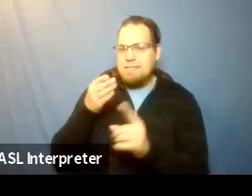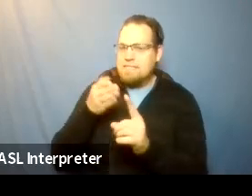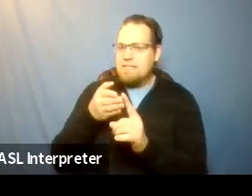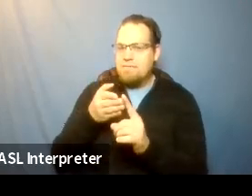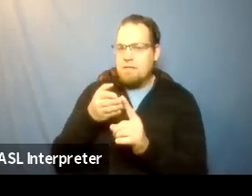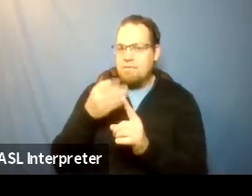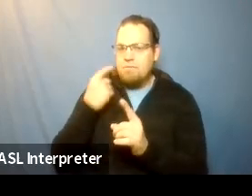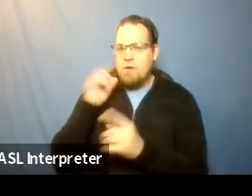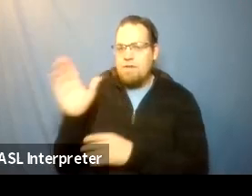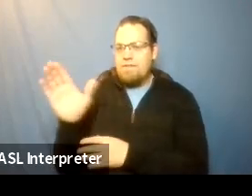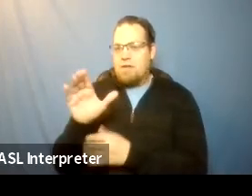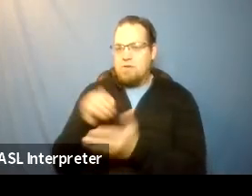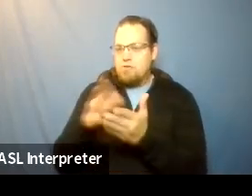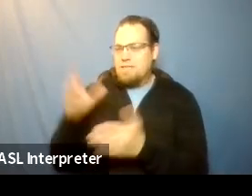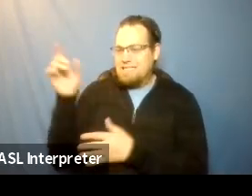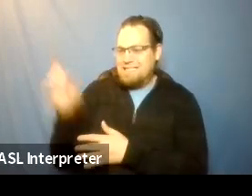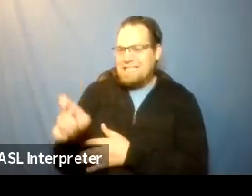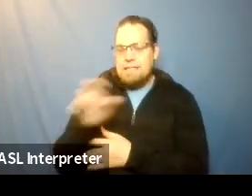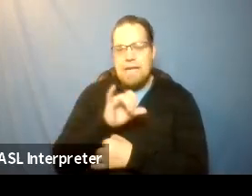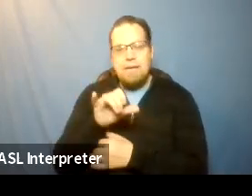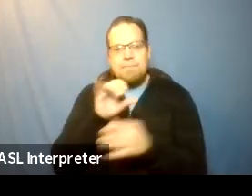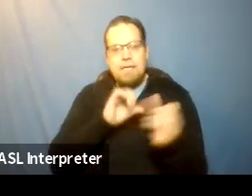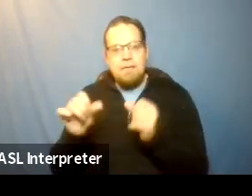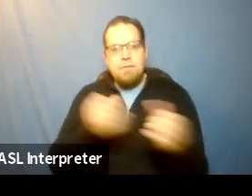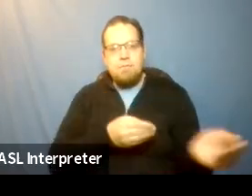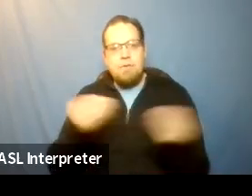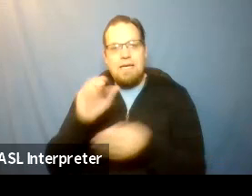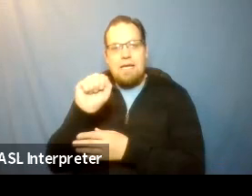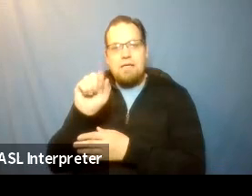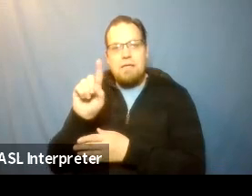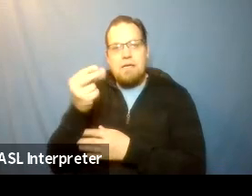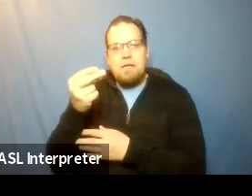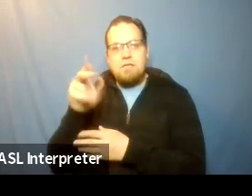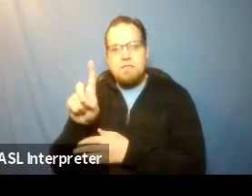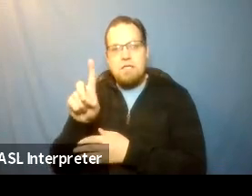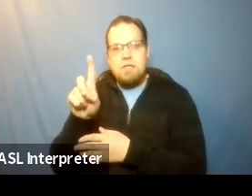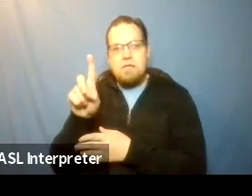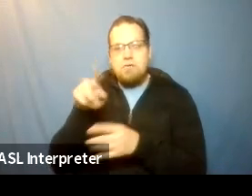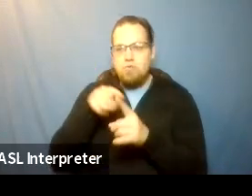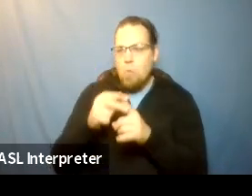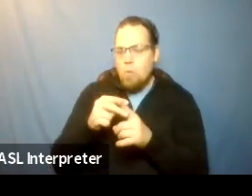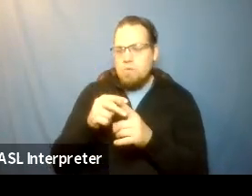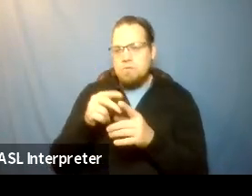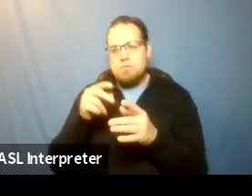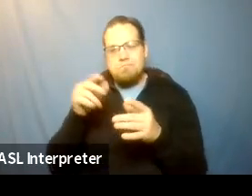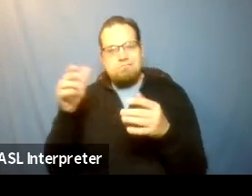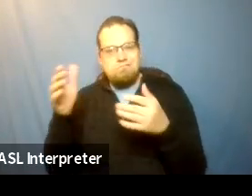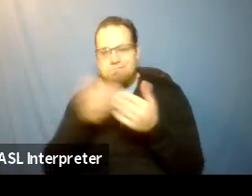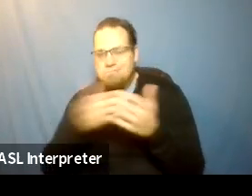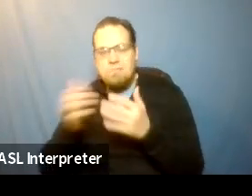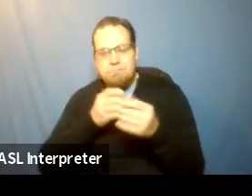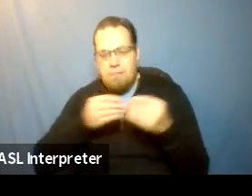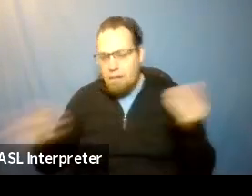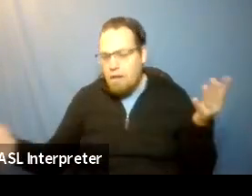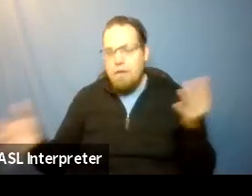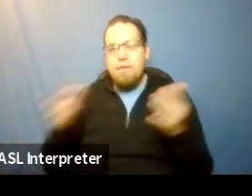their student's need, like being able to bring ADHD managing tools and those kind of things, is that an